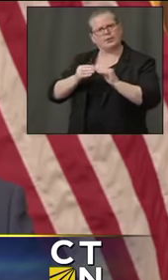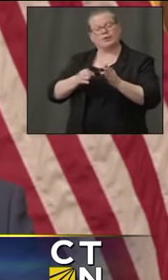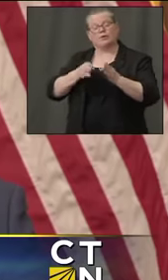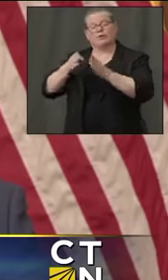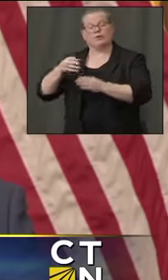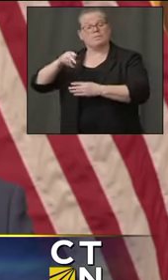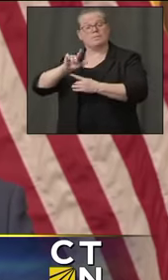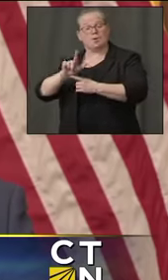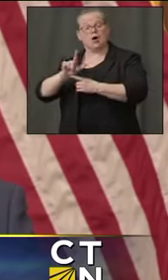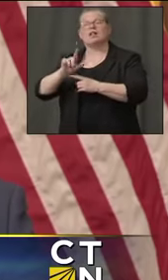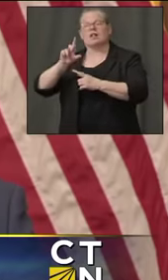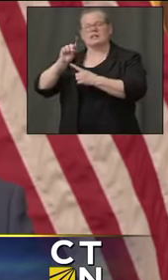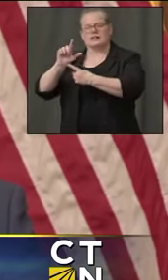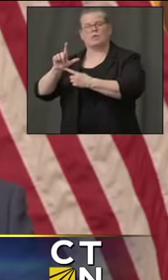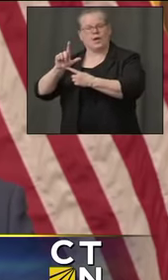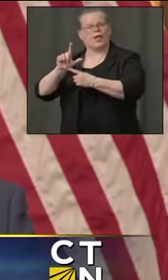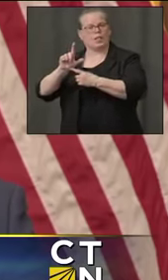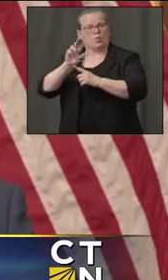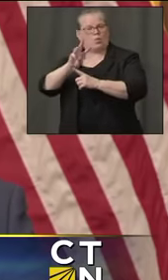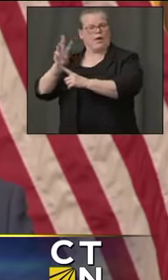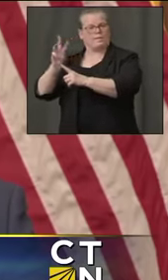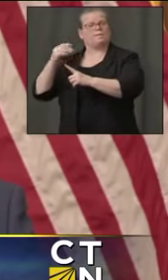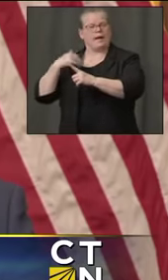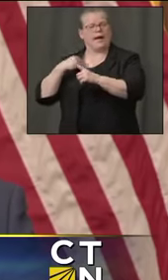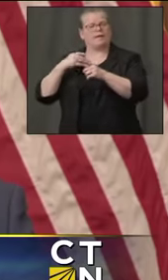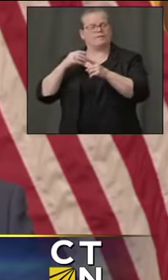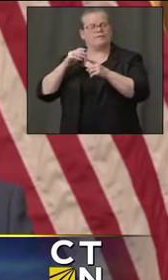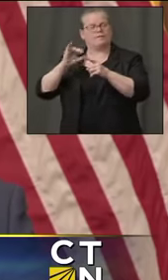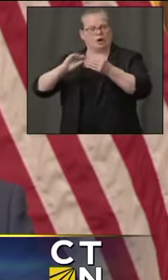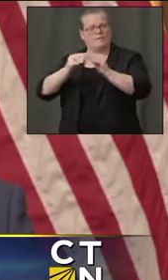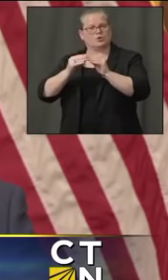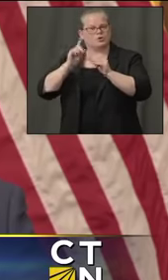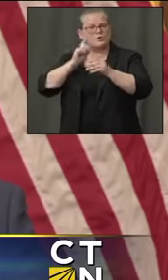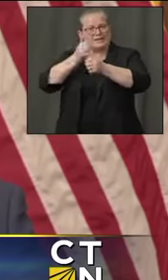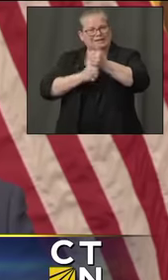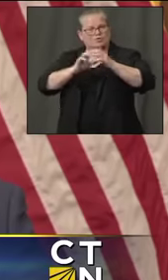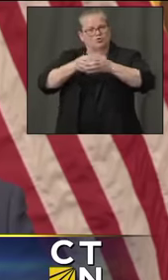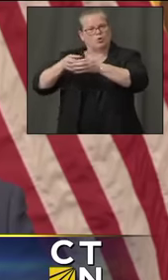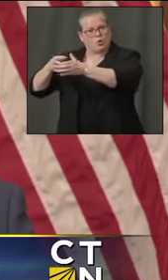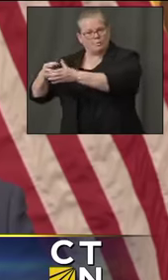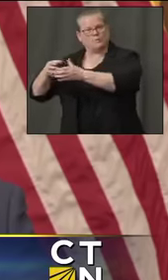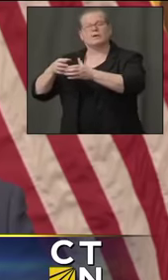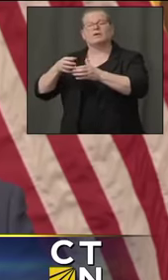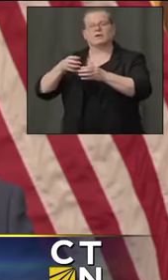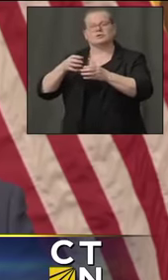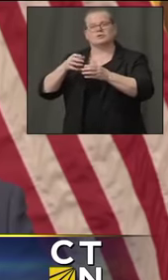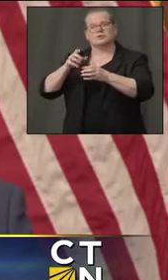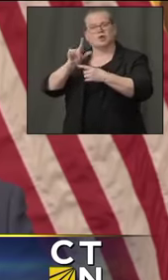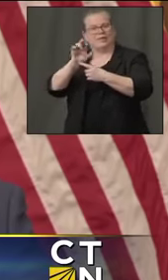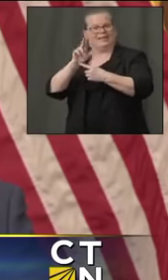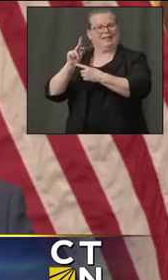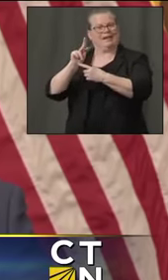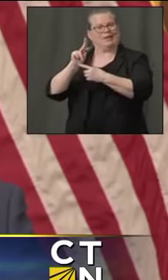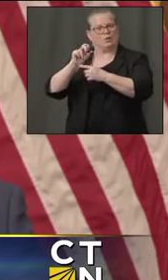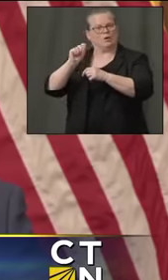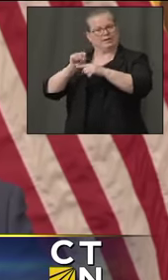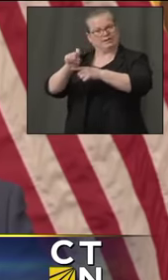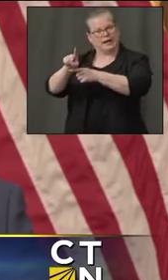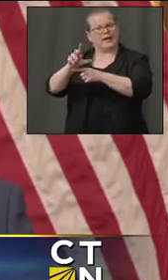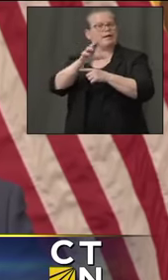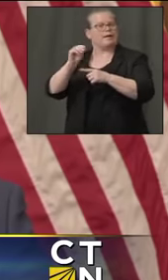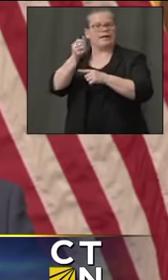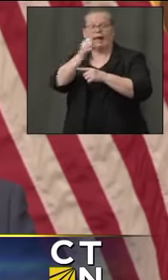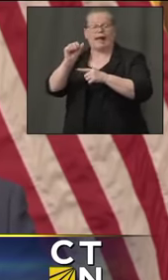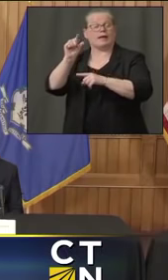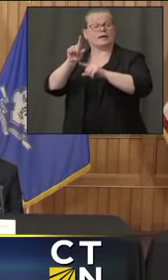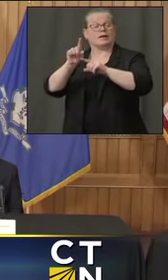segments. So we'll be able to send you the link as well as answer any particular questions that you have afterwards, Paul.